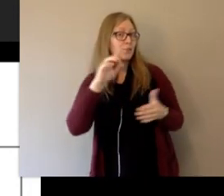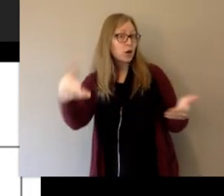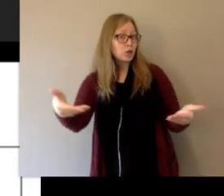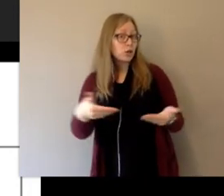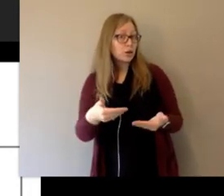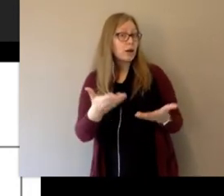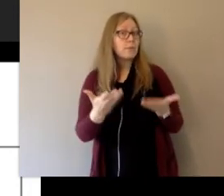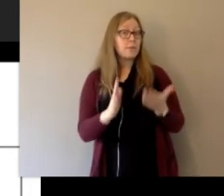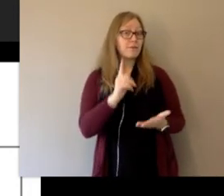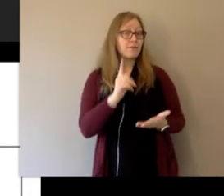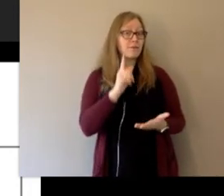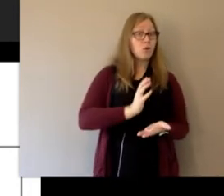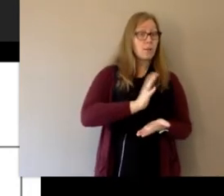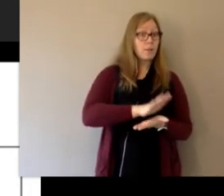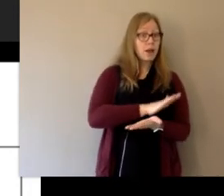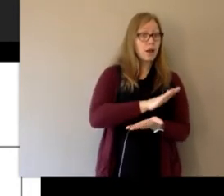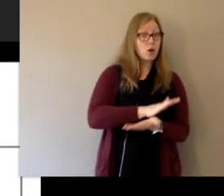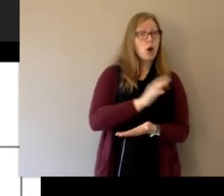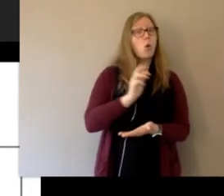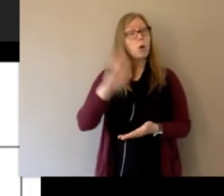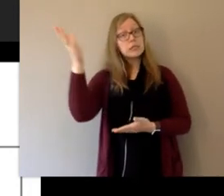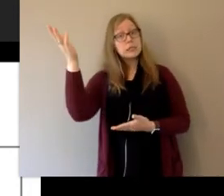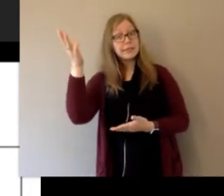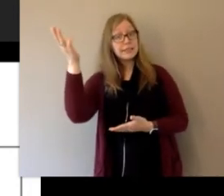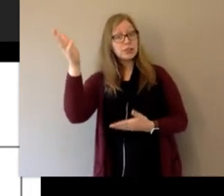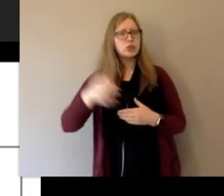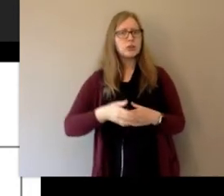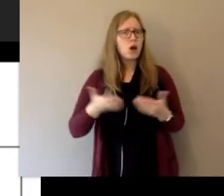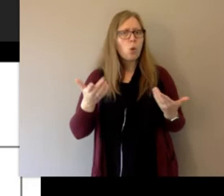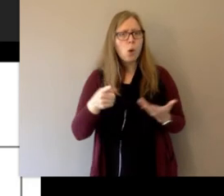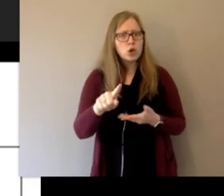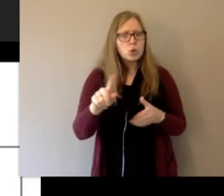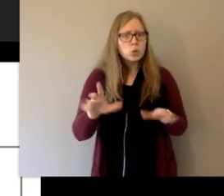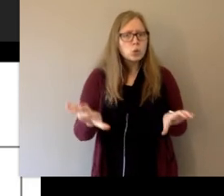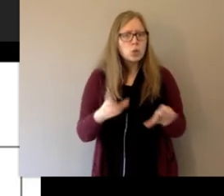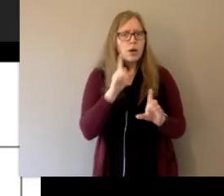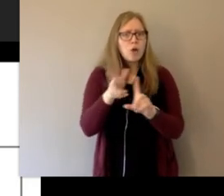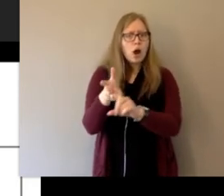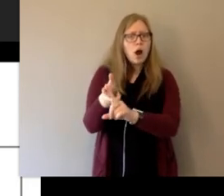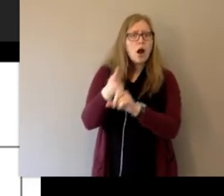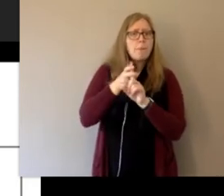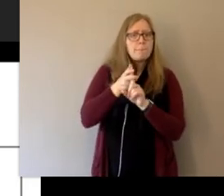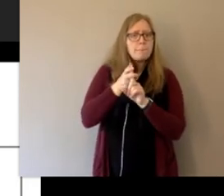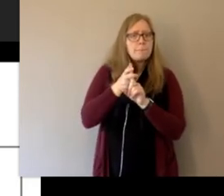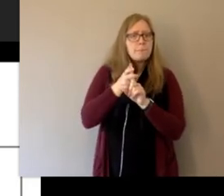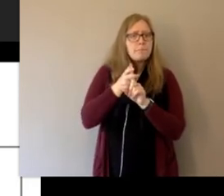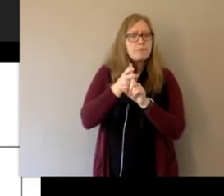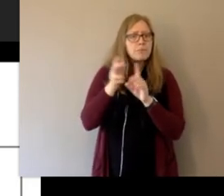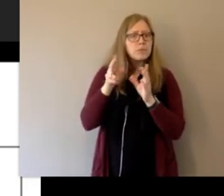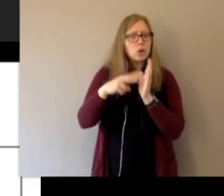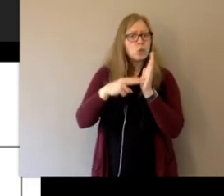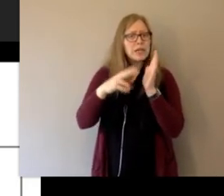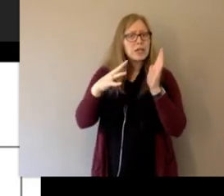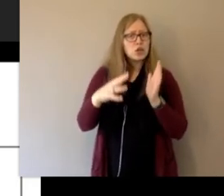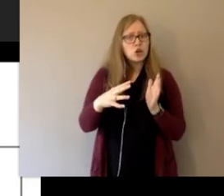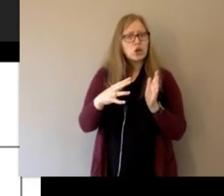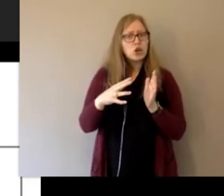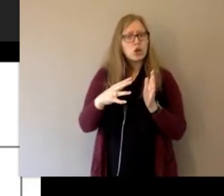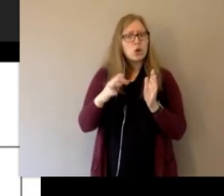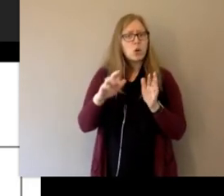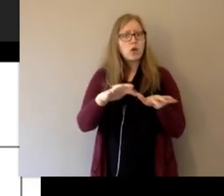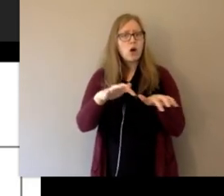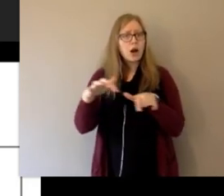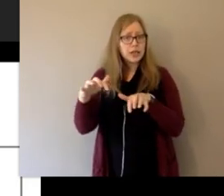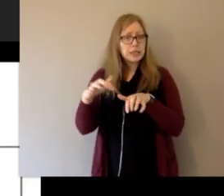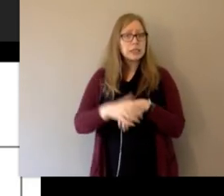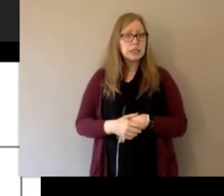introduction for a formal paper or for a speech. And how have you hooked your reader's attention?